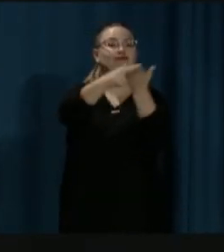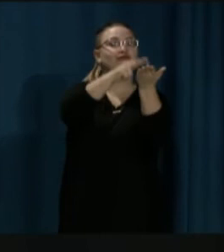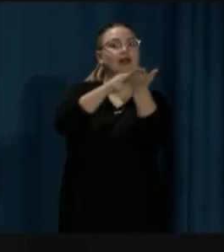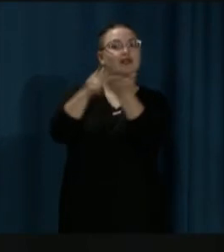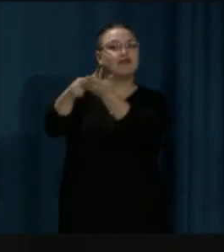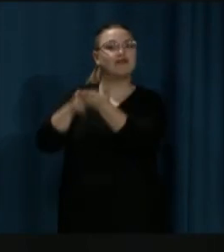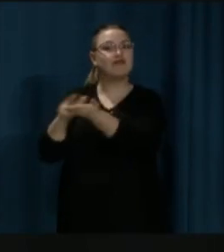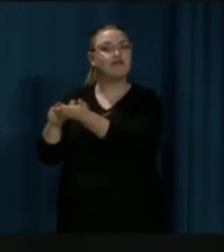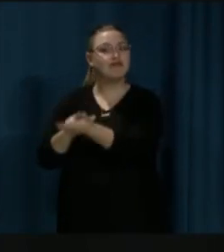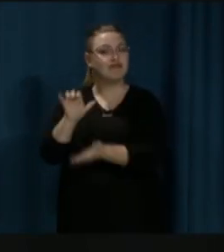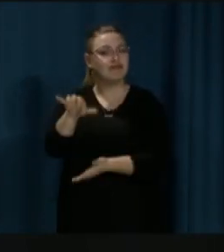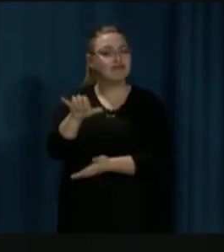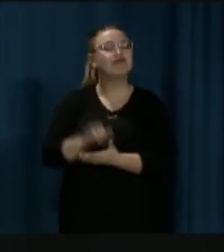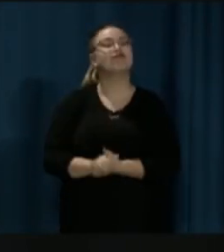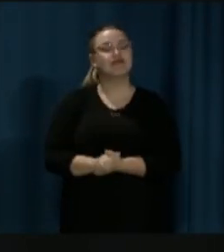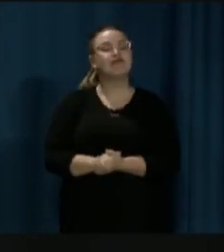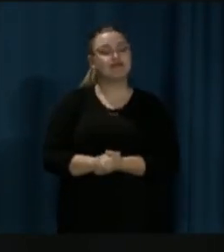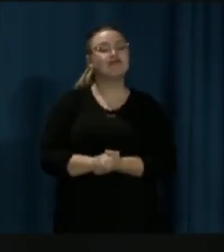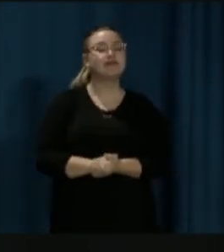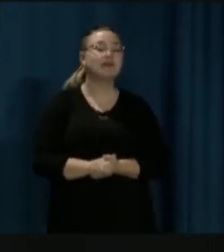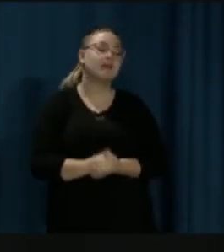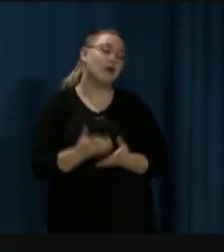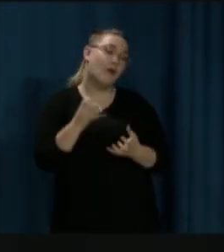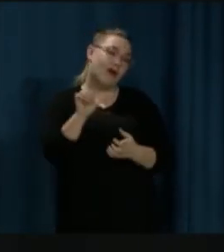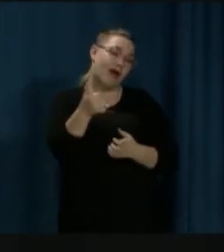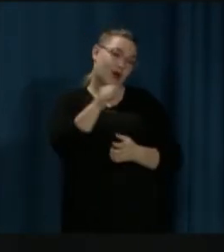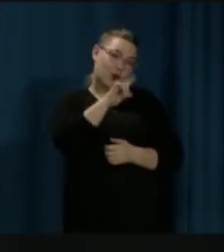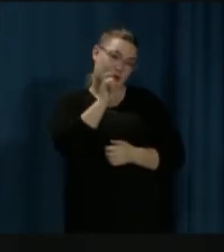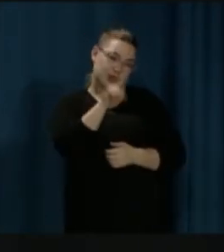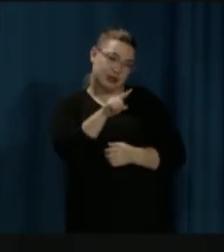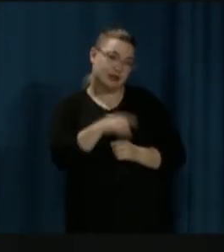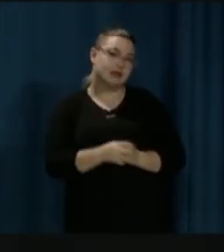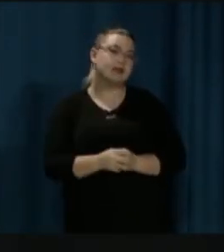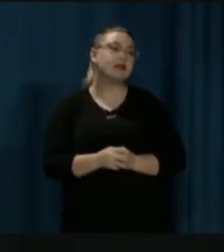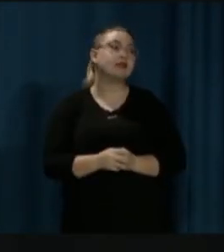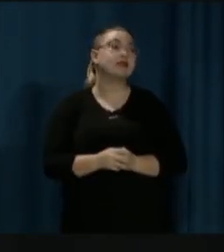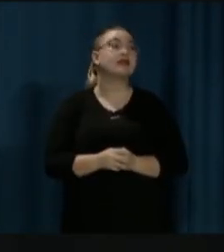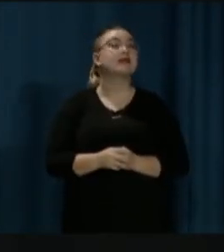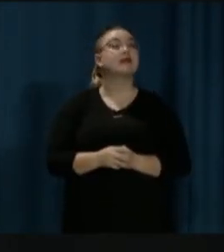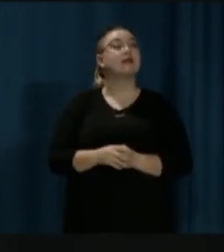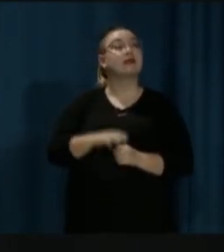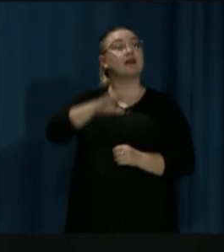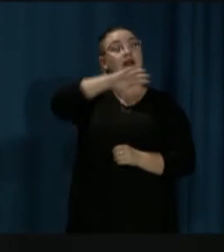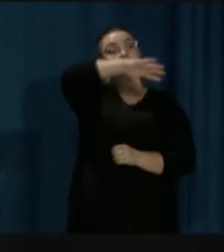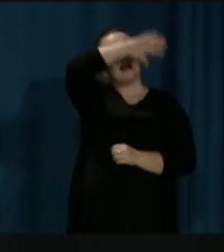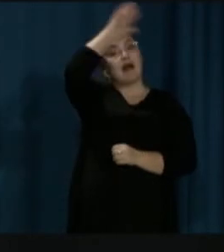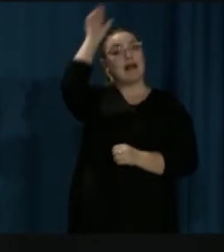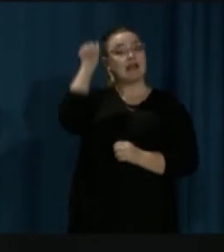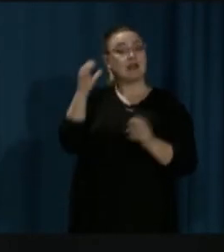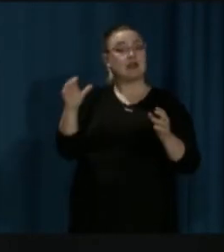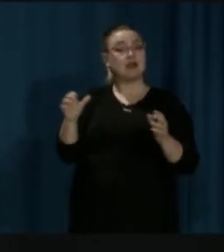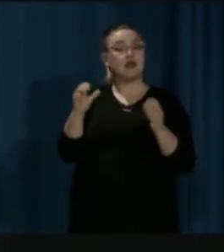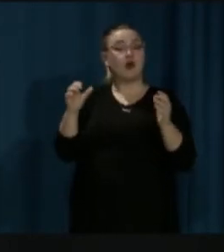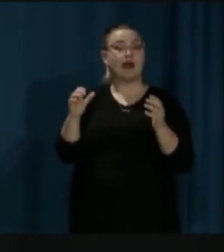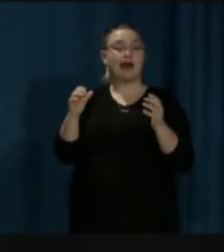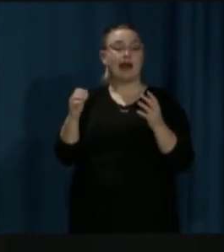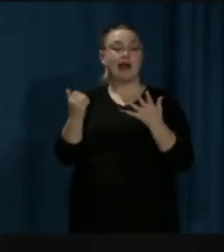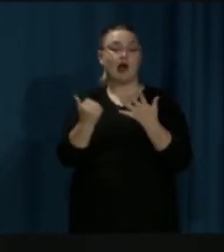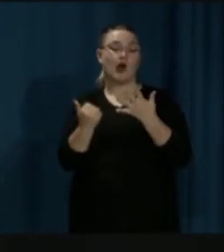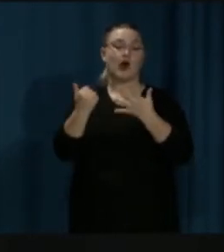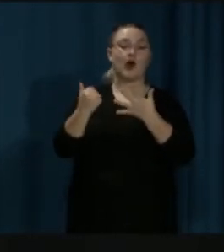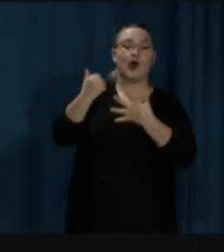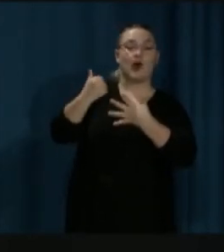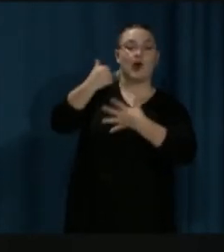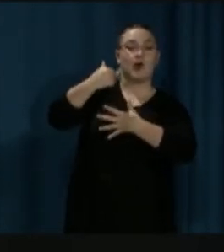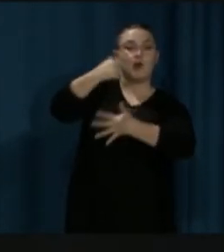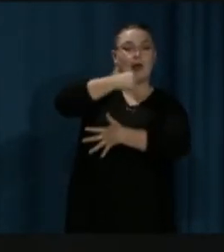I have one other, I hope it's not a tricky question, but I've heard that Alaska is doing something called ranked choice voting. Can you